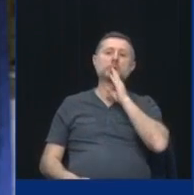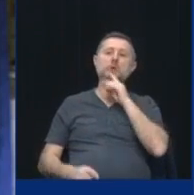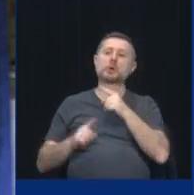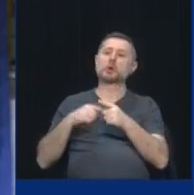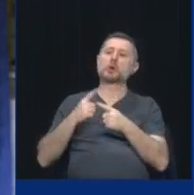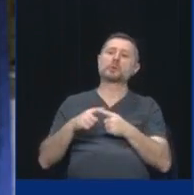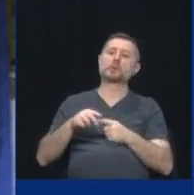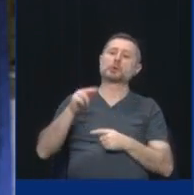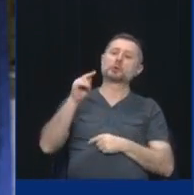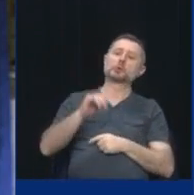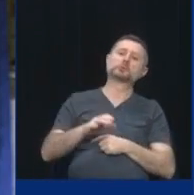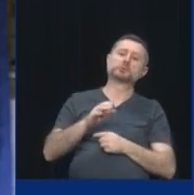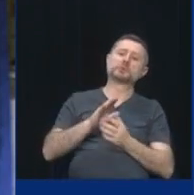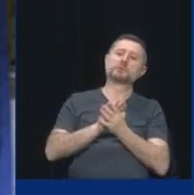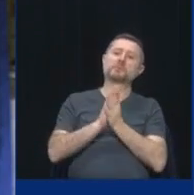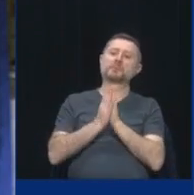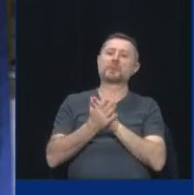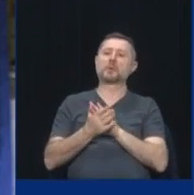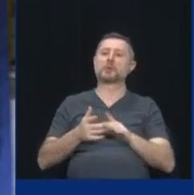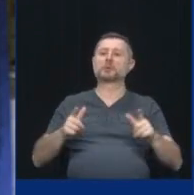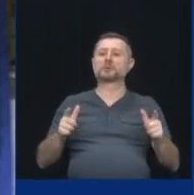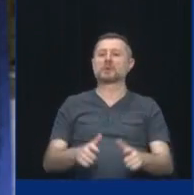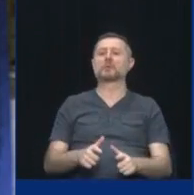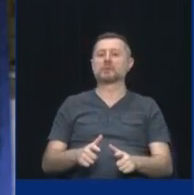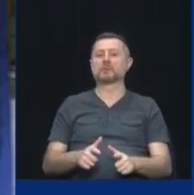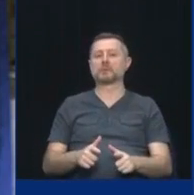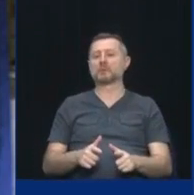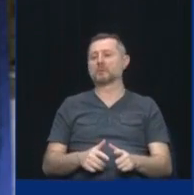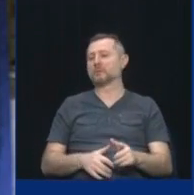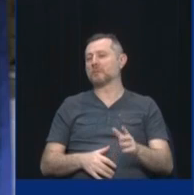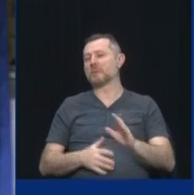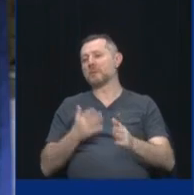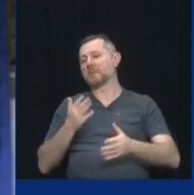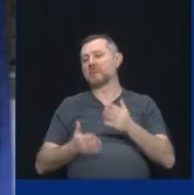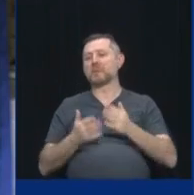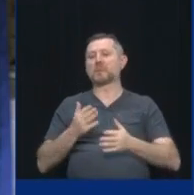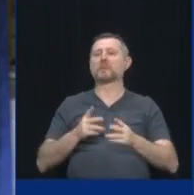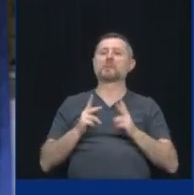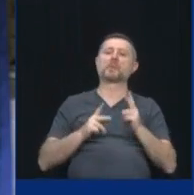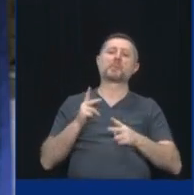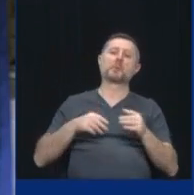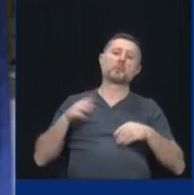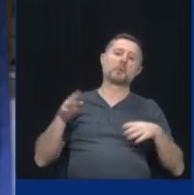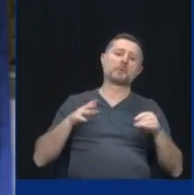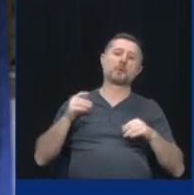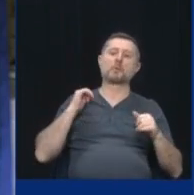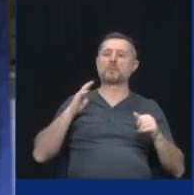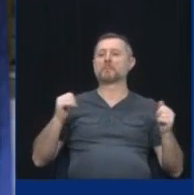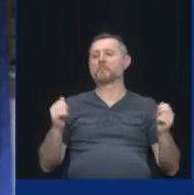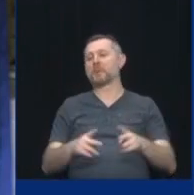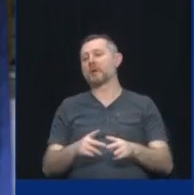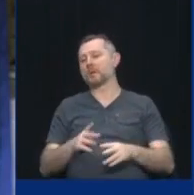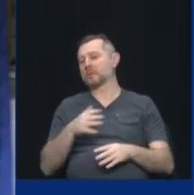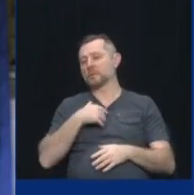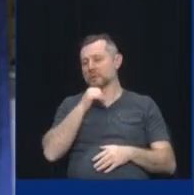York. Maybe people won't come back. I don't accept that premise. I don't believe it. I don't accept it. Well, what do you remote? I mean, not necessarily,